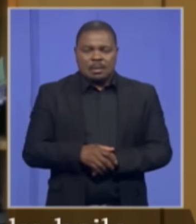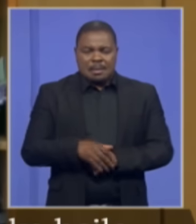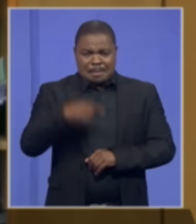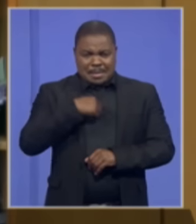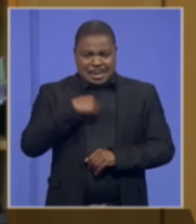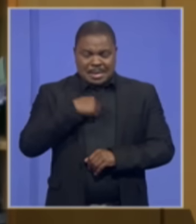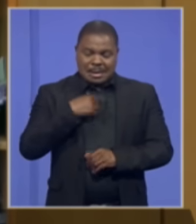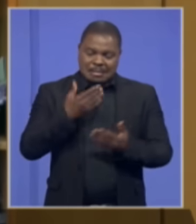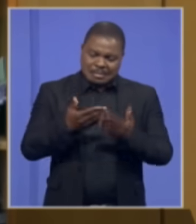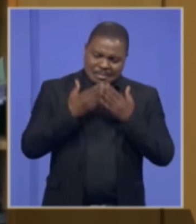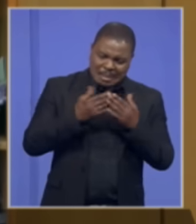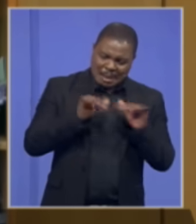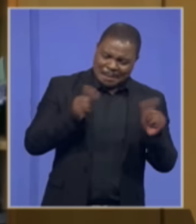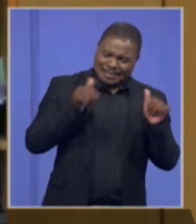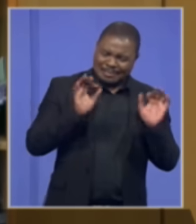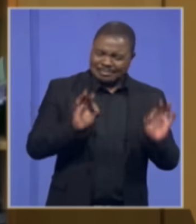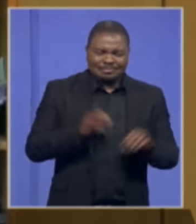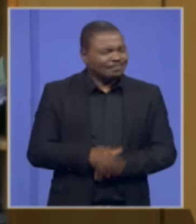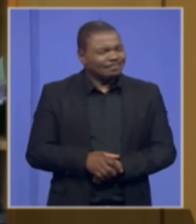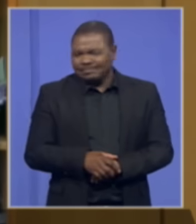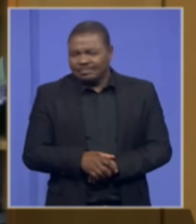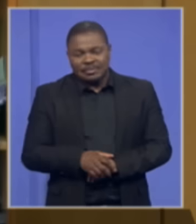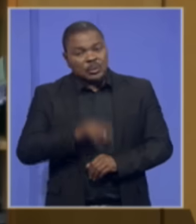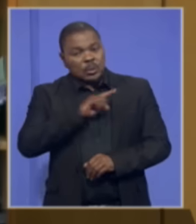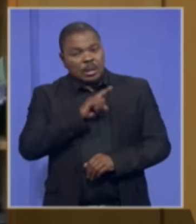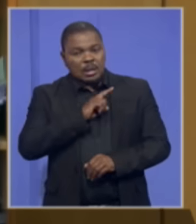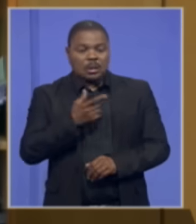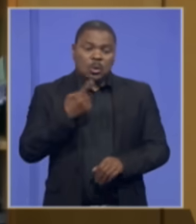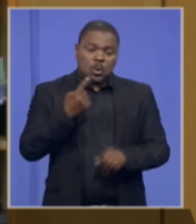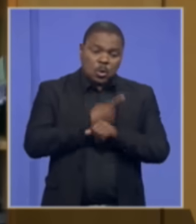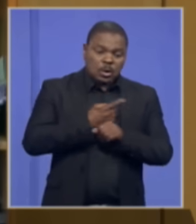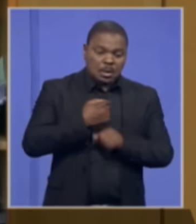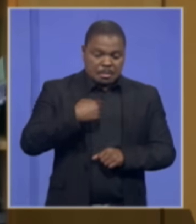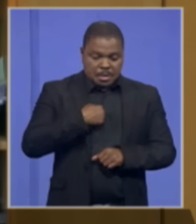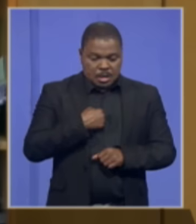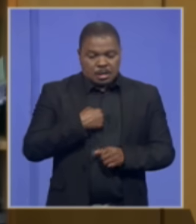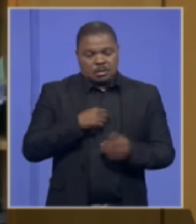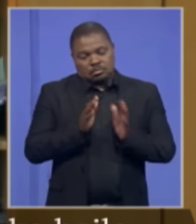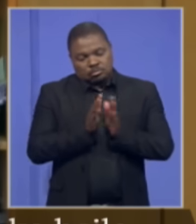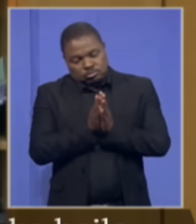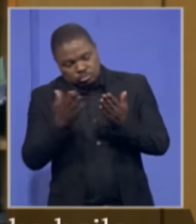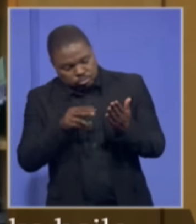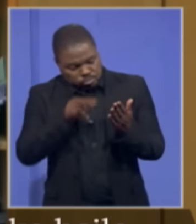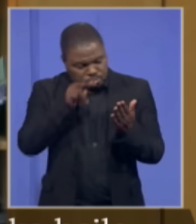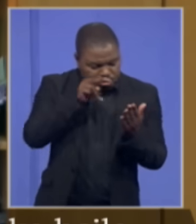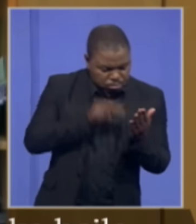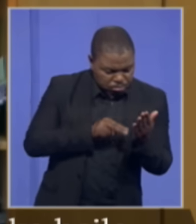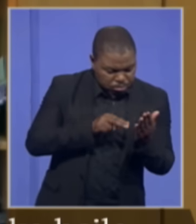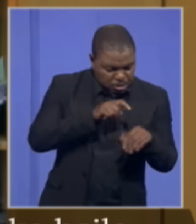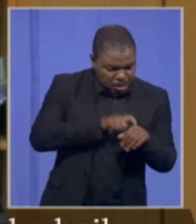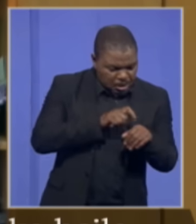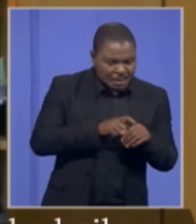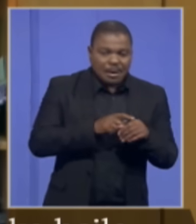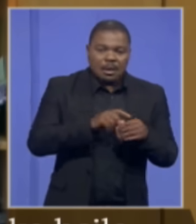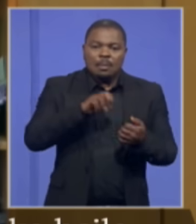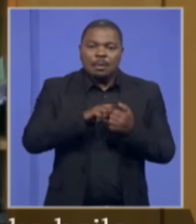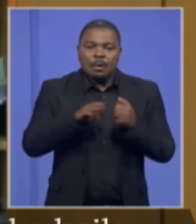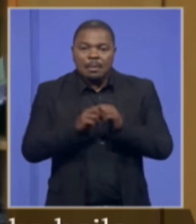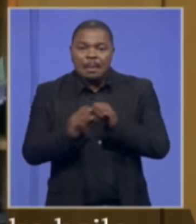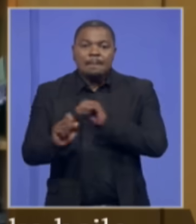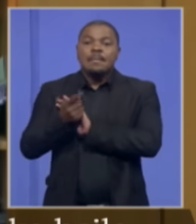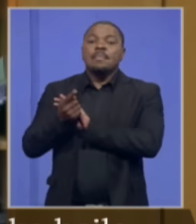especially academically ka goreng every time ha tshwanetse le goreng ke bule dibuka ke bale mathata ke goreng